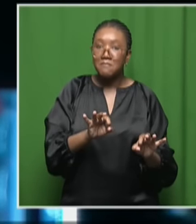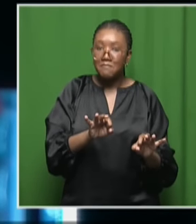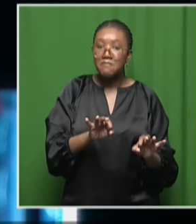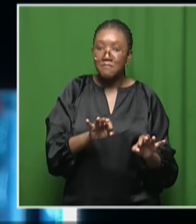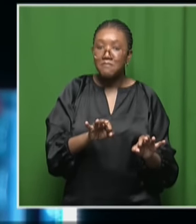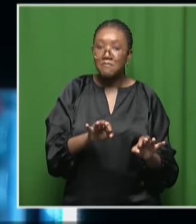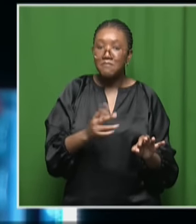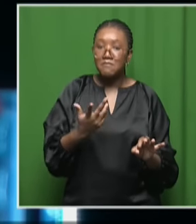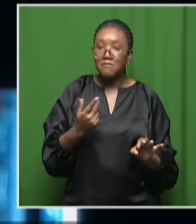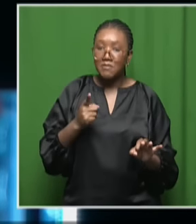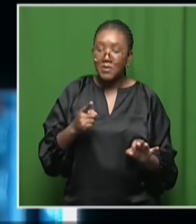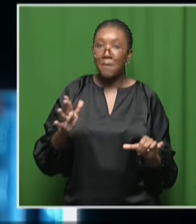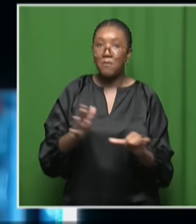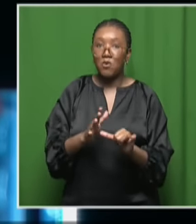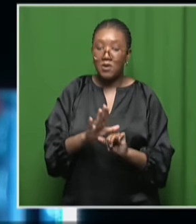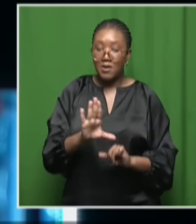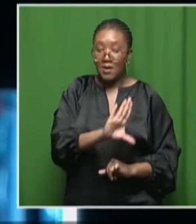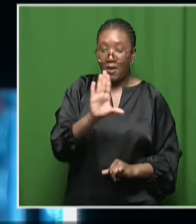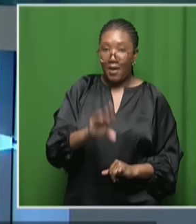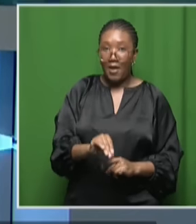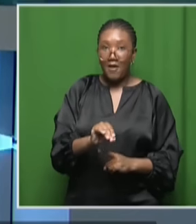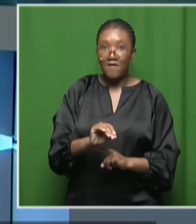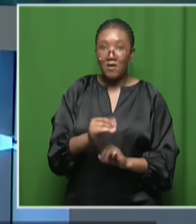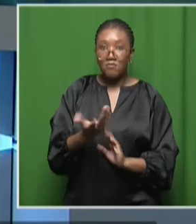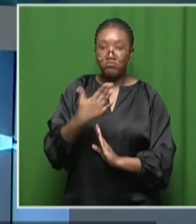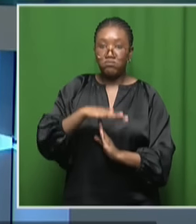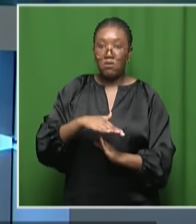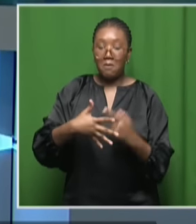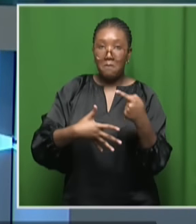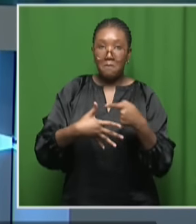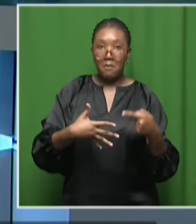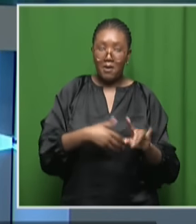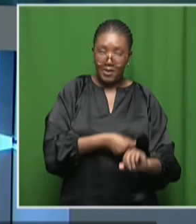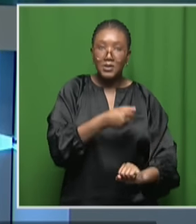the priorities of the African continent. But that still leaves